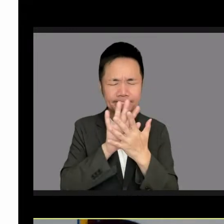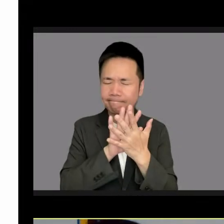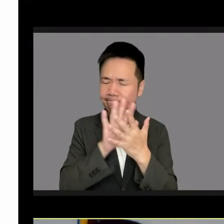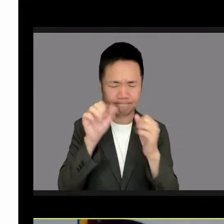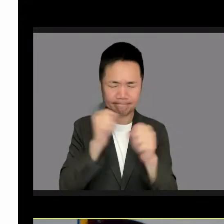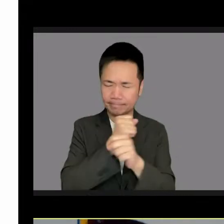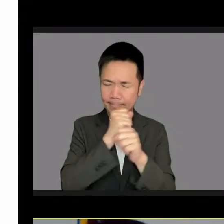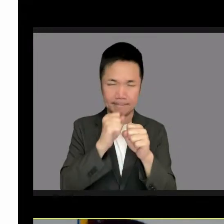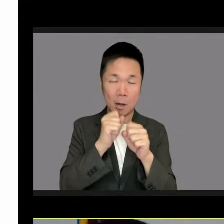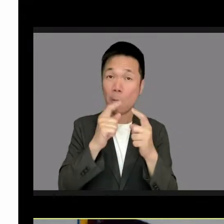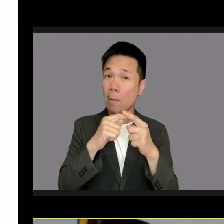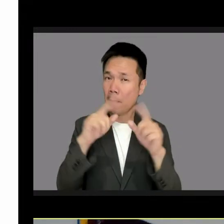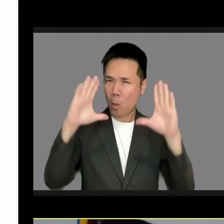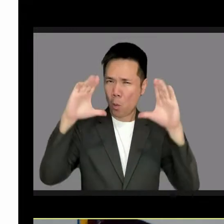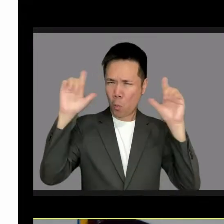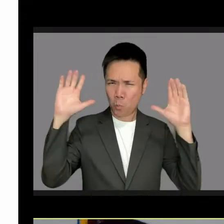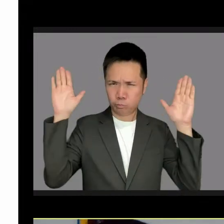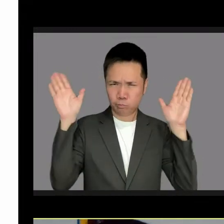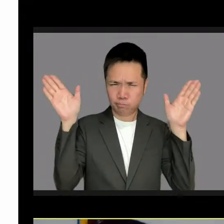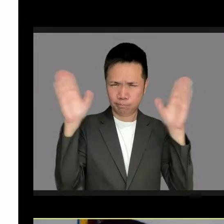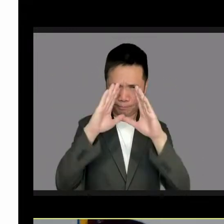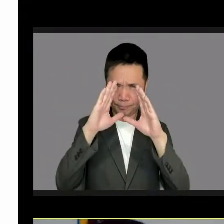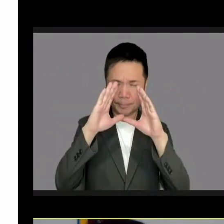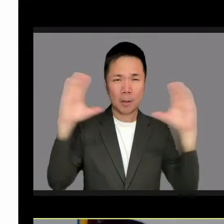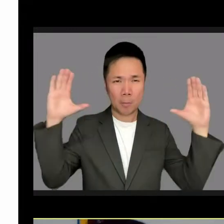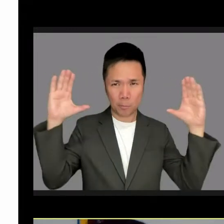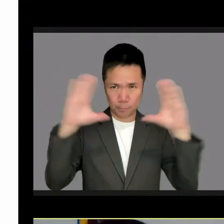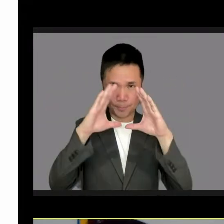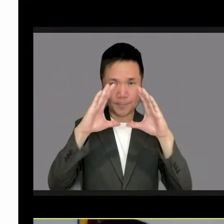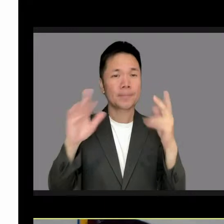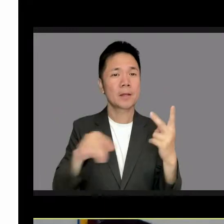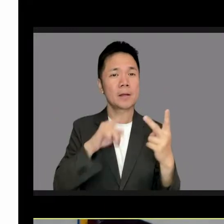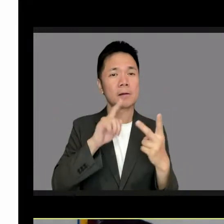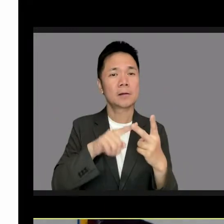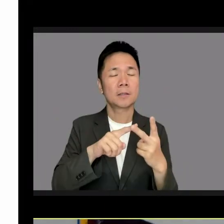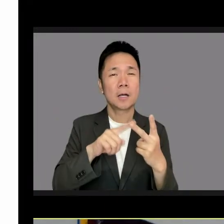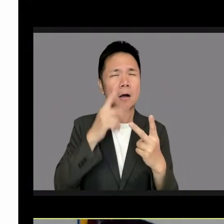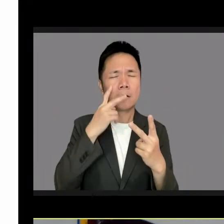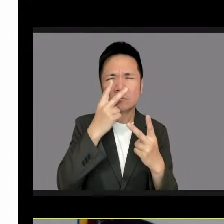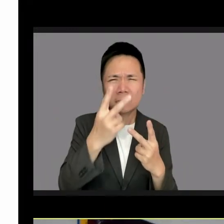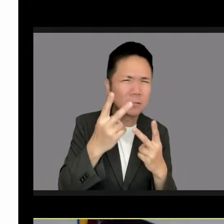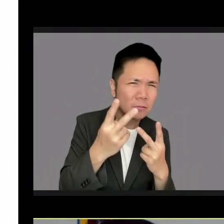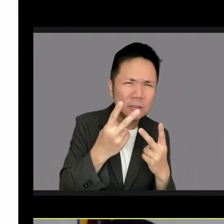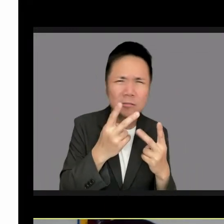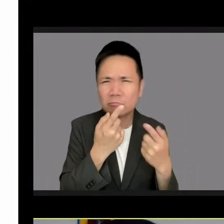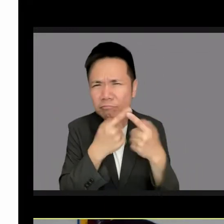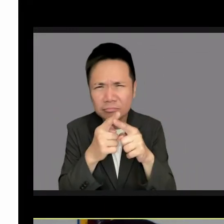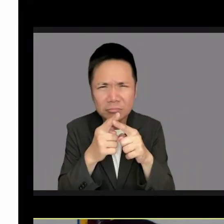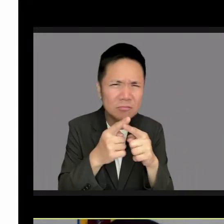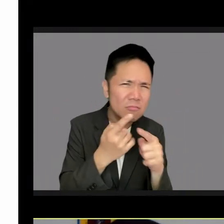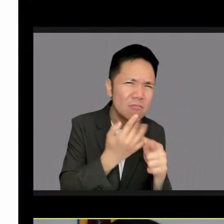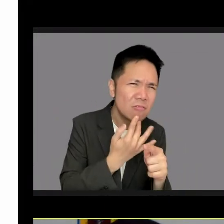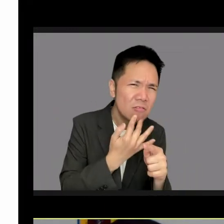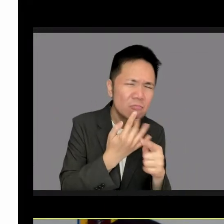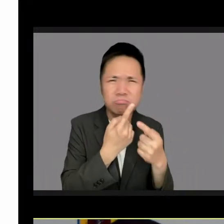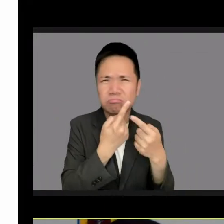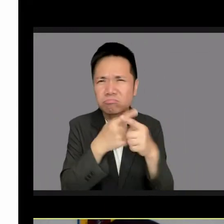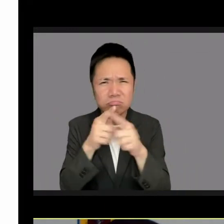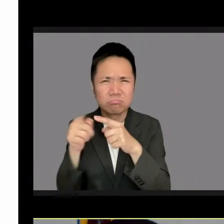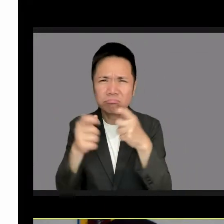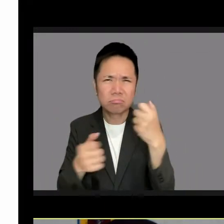low vision, or may have a color blindness, or a contrast sensitivity. Then there could be people with